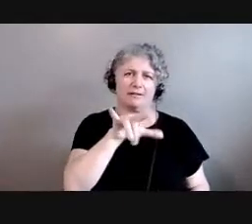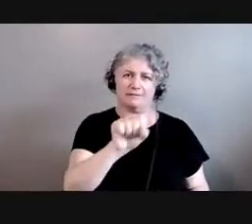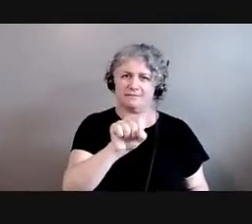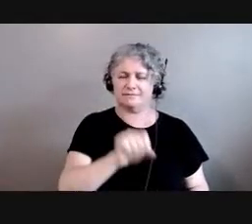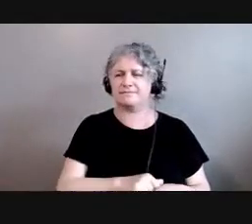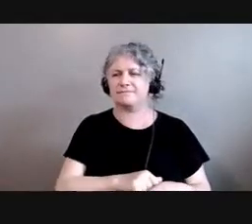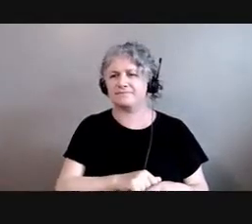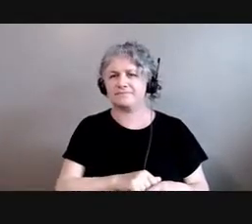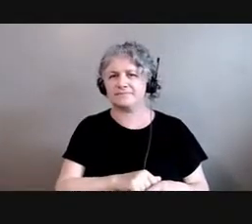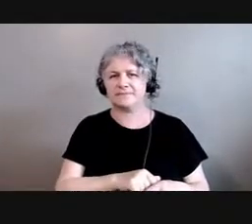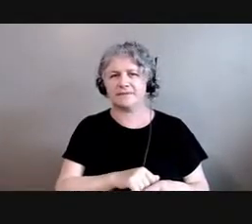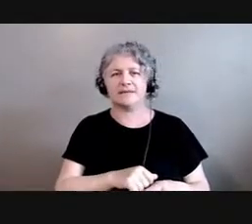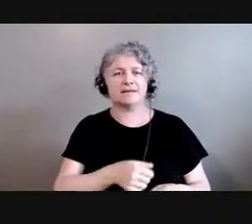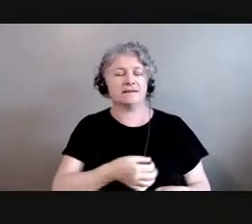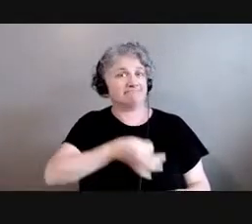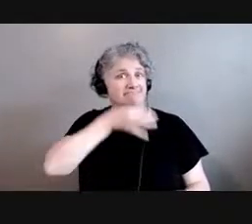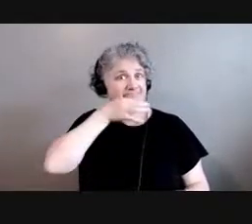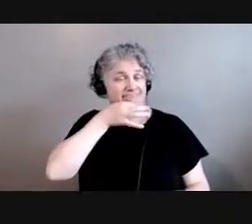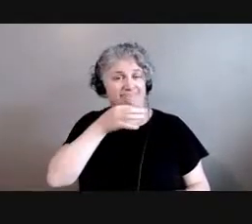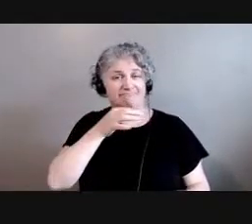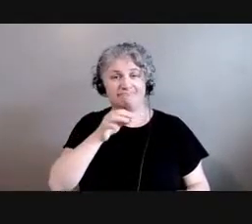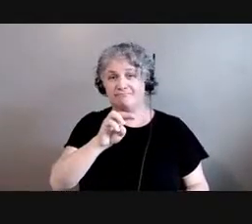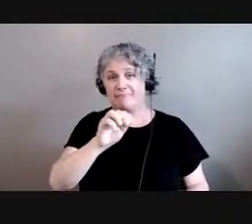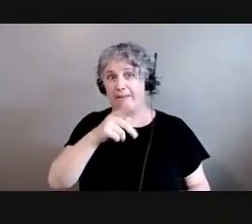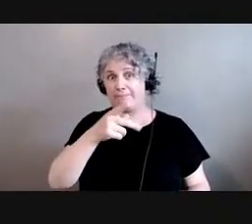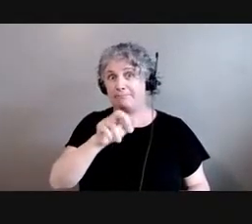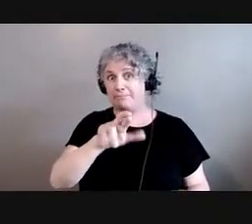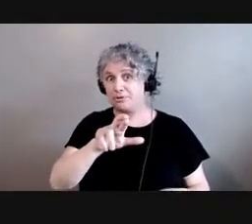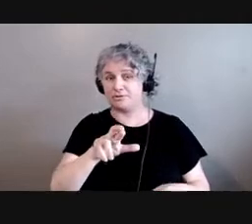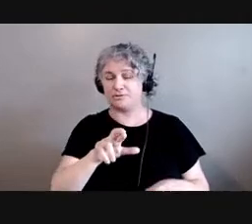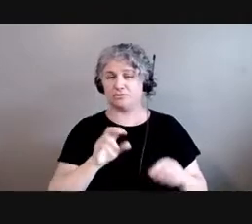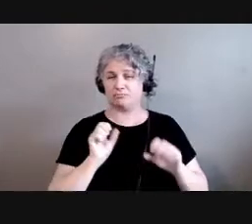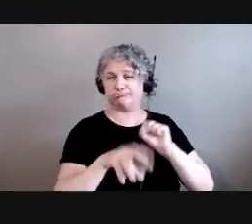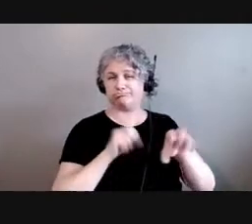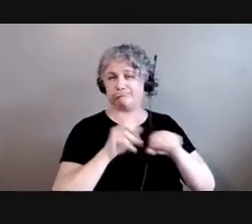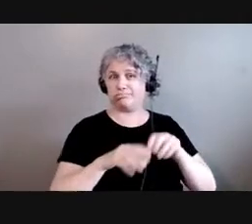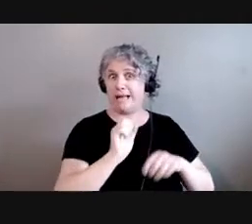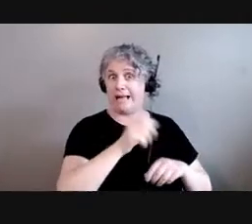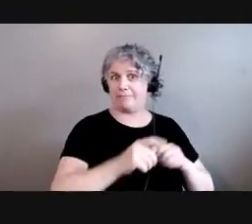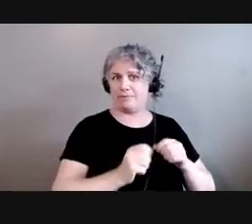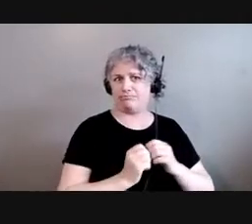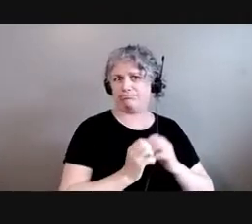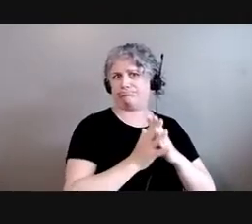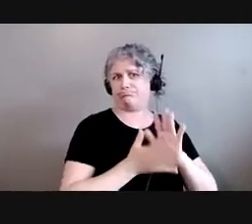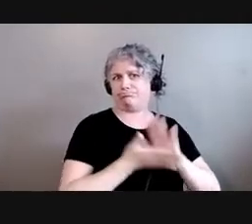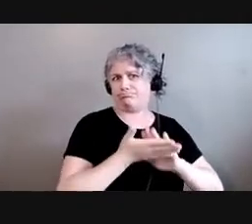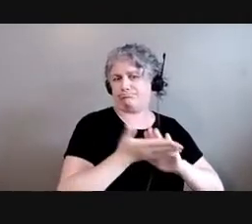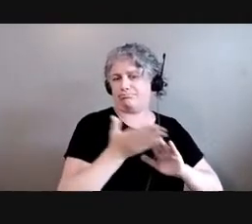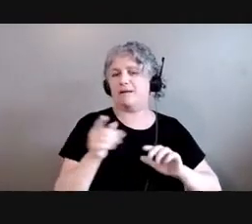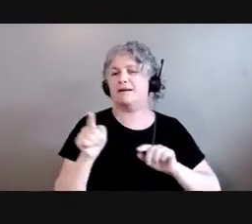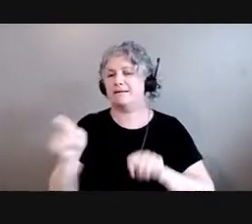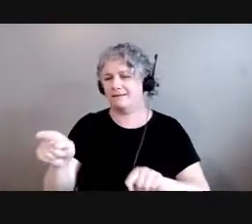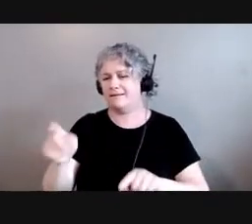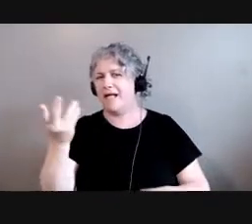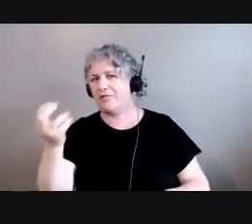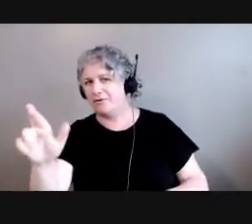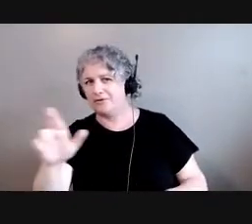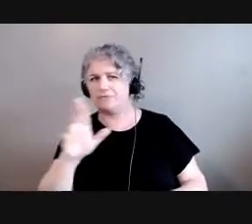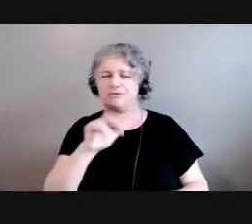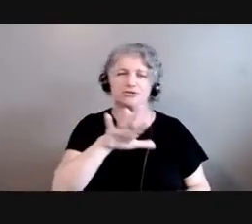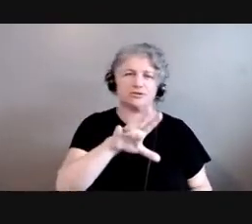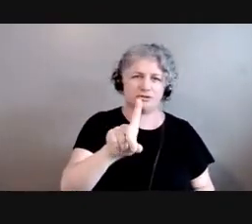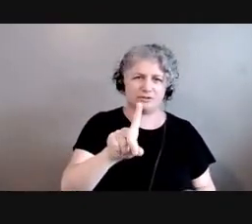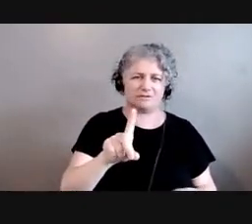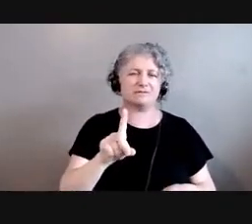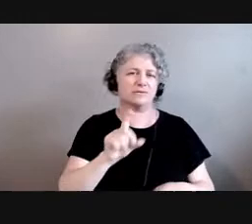mappers are Heather and Richard, who have both had the opportunity to work with Access Now, also educate our